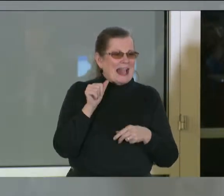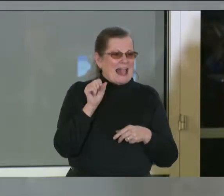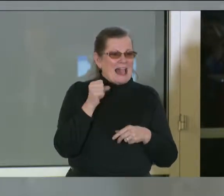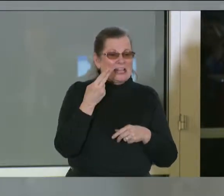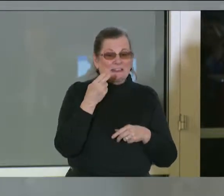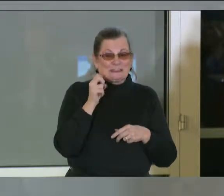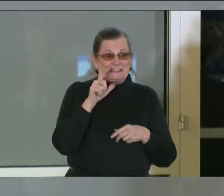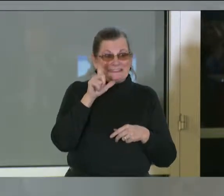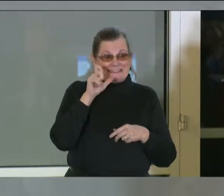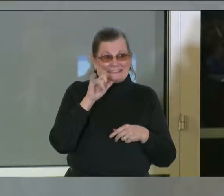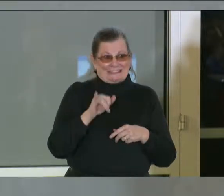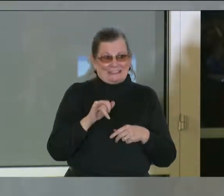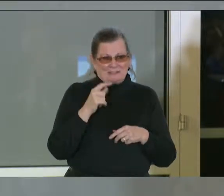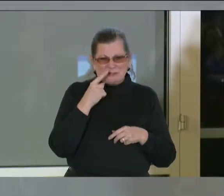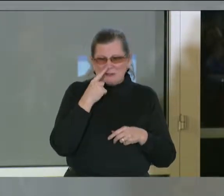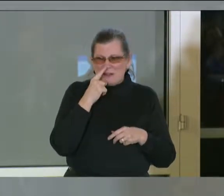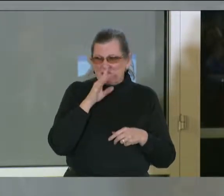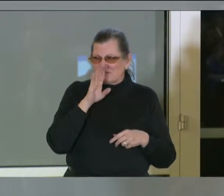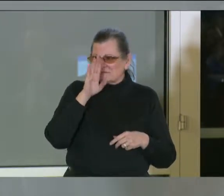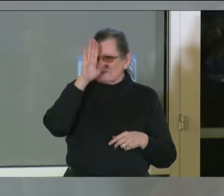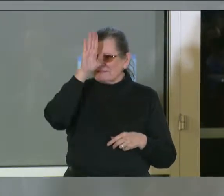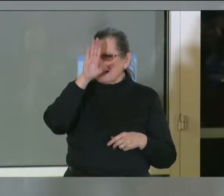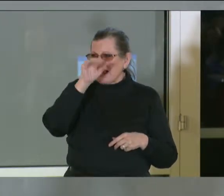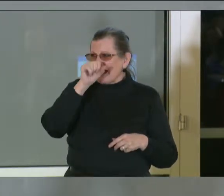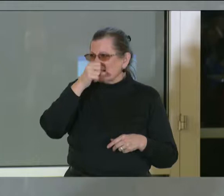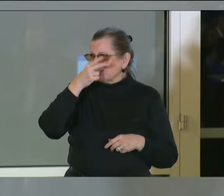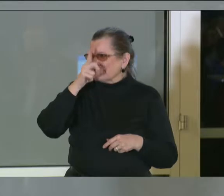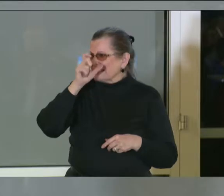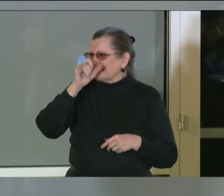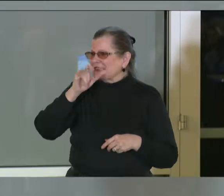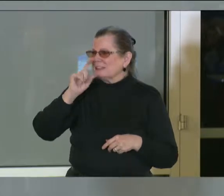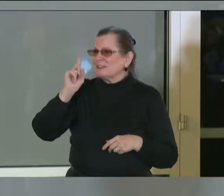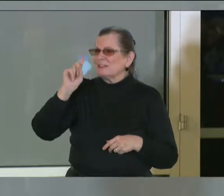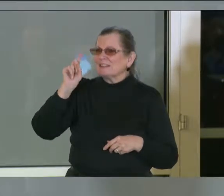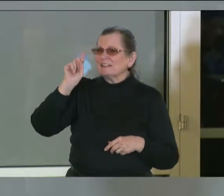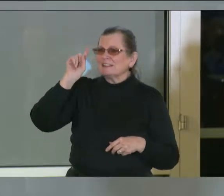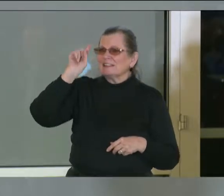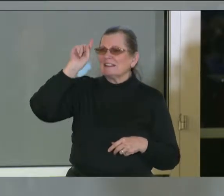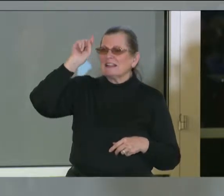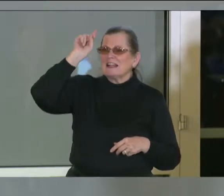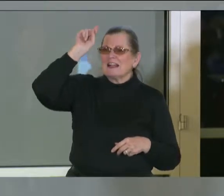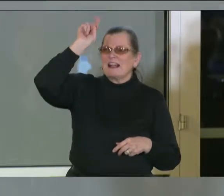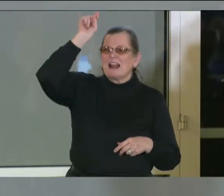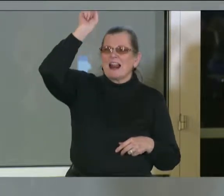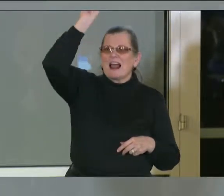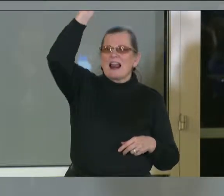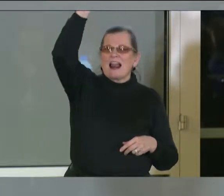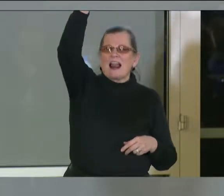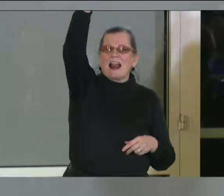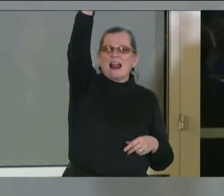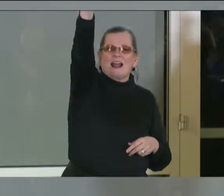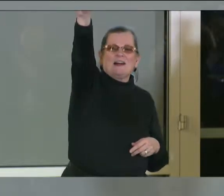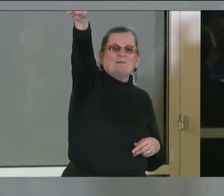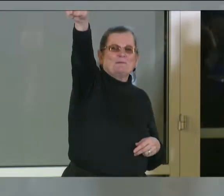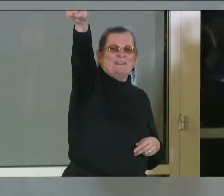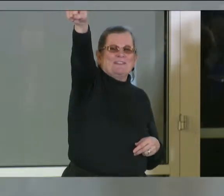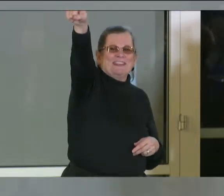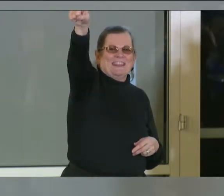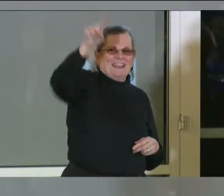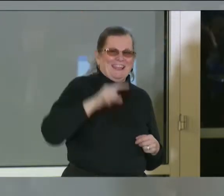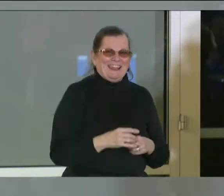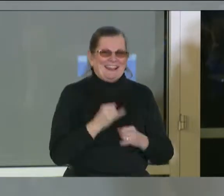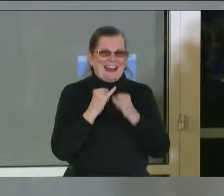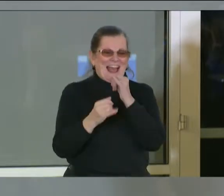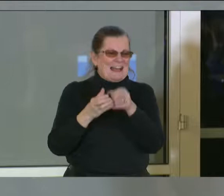you raise your hand, Ashley? You're in the lead right now. Oh, the back there? Great job, Ashley. Let's see if you hold on to the